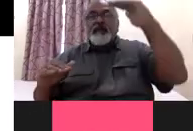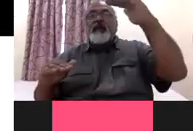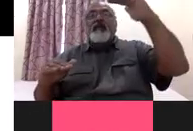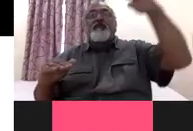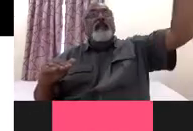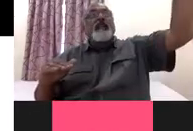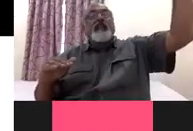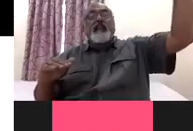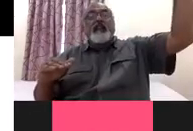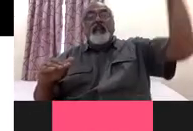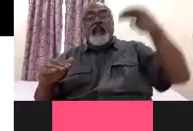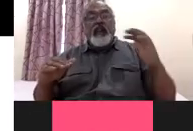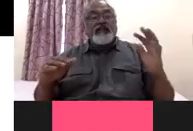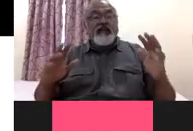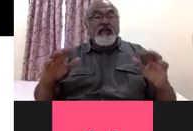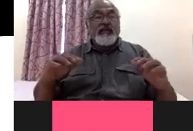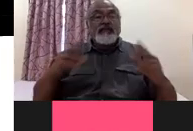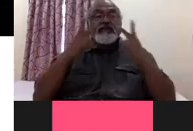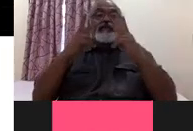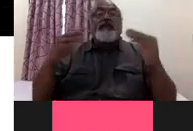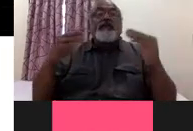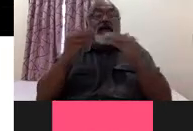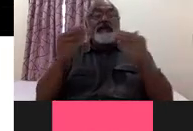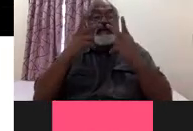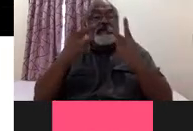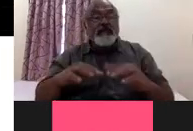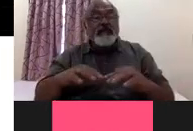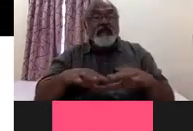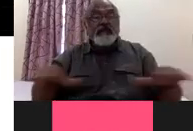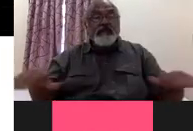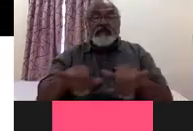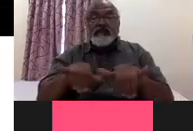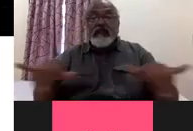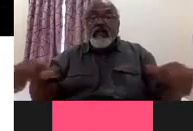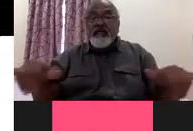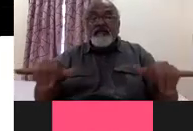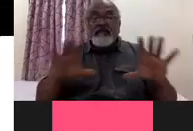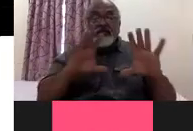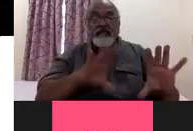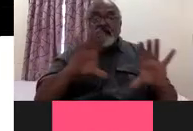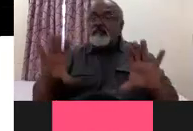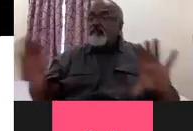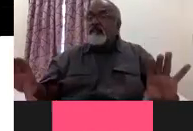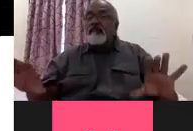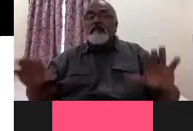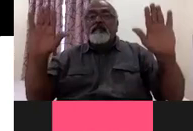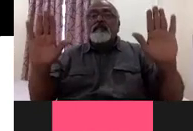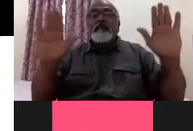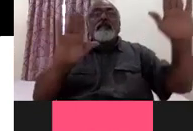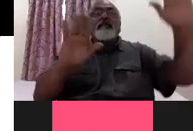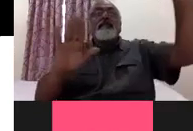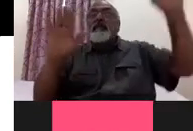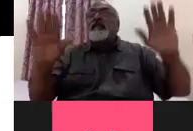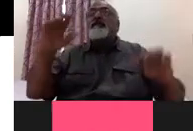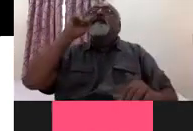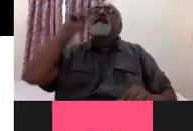visualize that, see that match, he has been given more heighted base, so he or